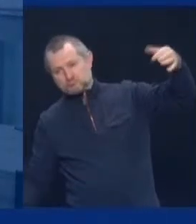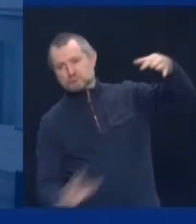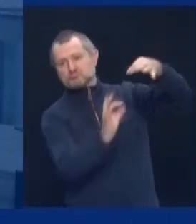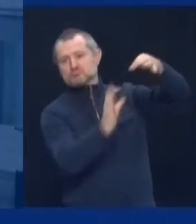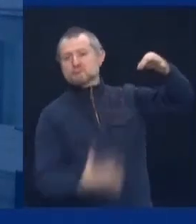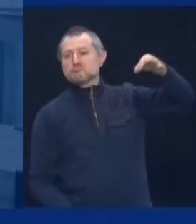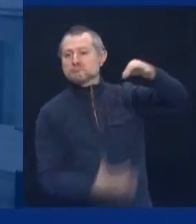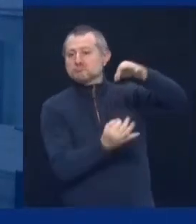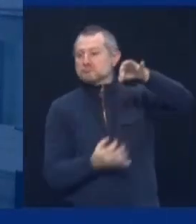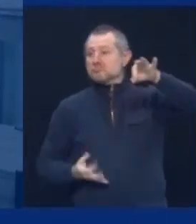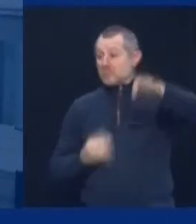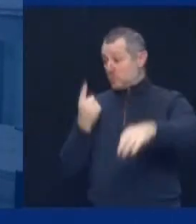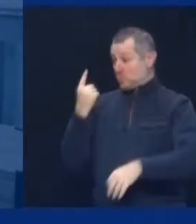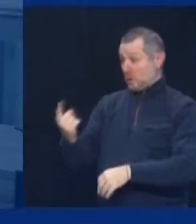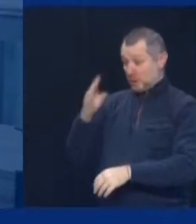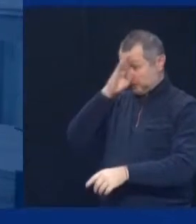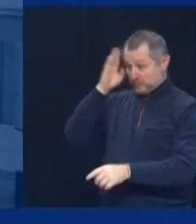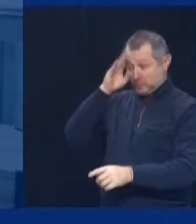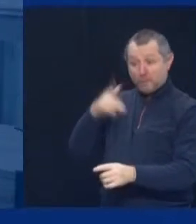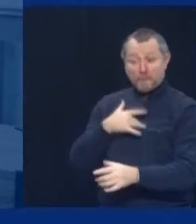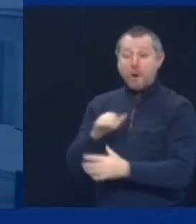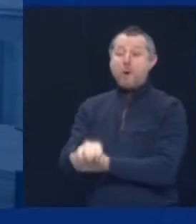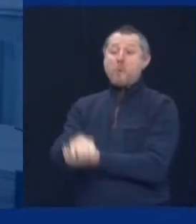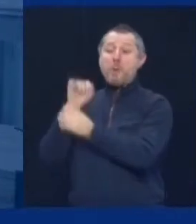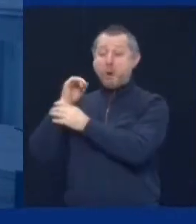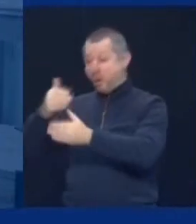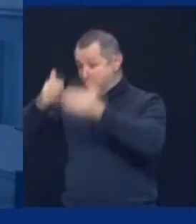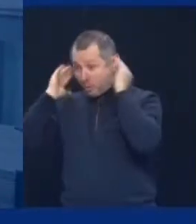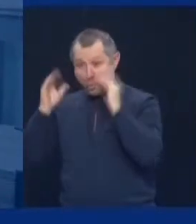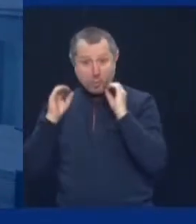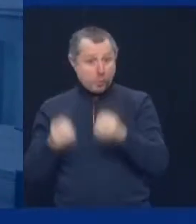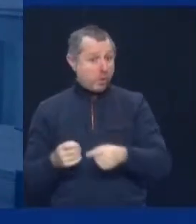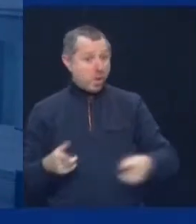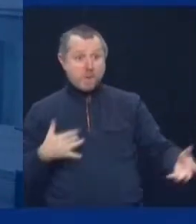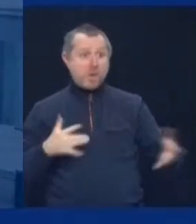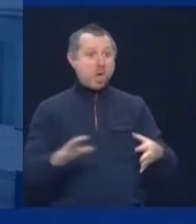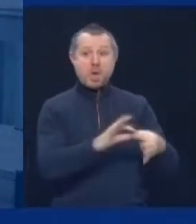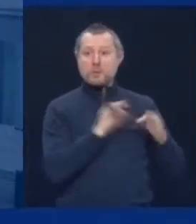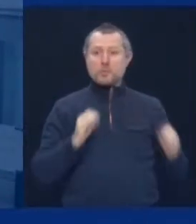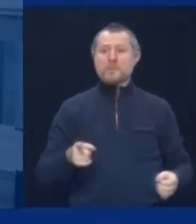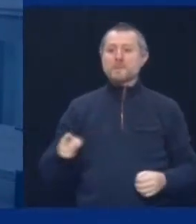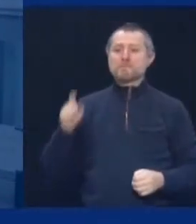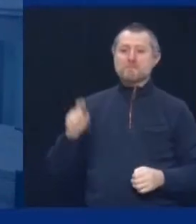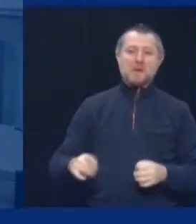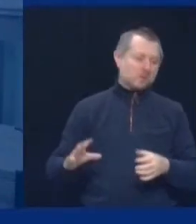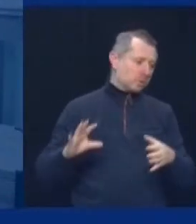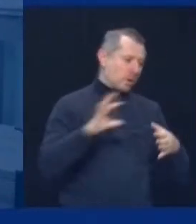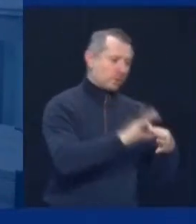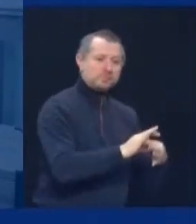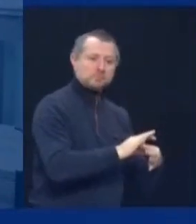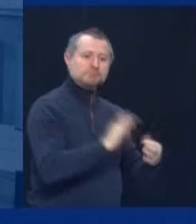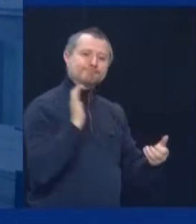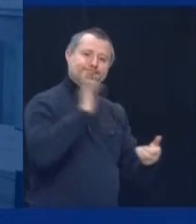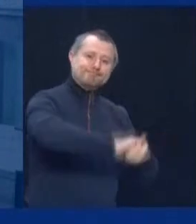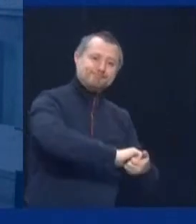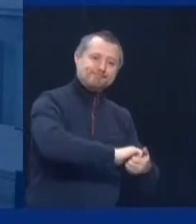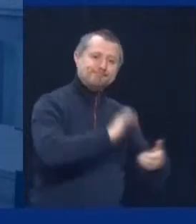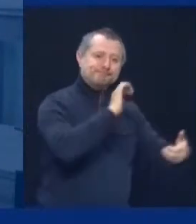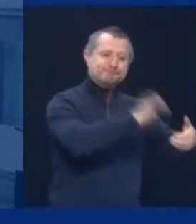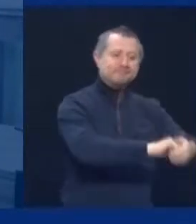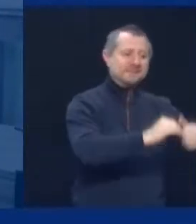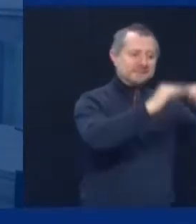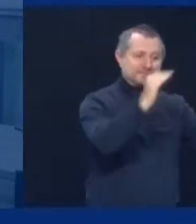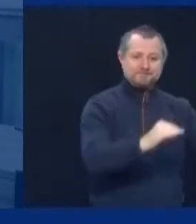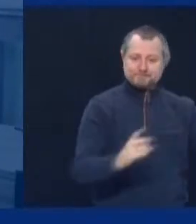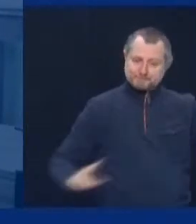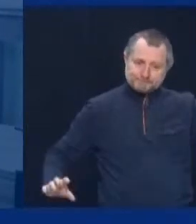don't have any other hospitals in their system they control, have a relationship with one of the other systems so you